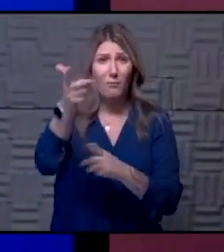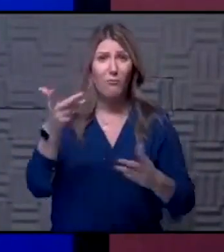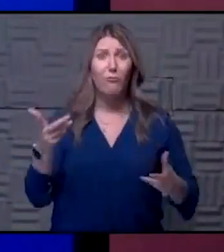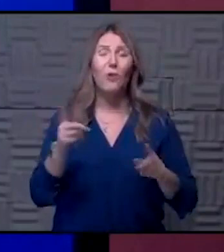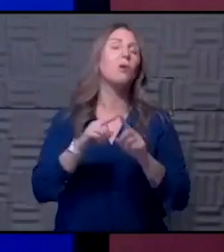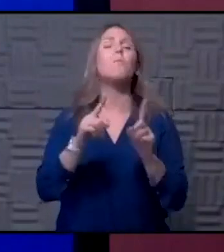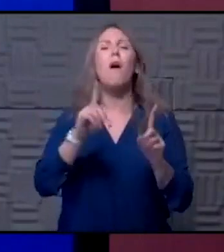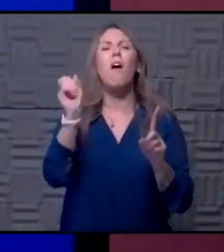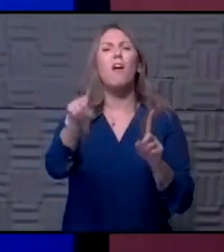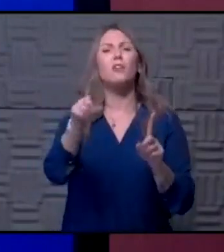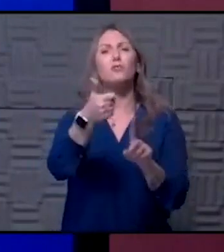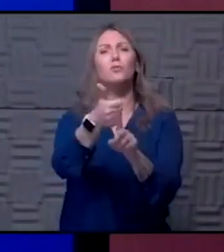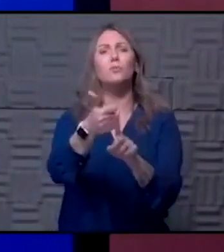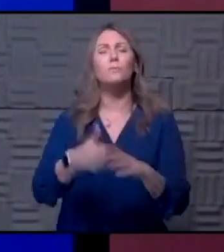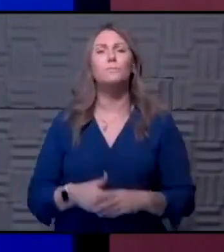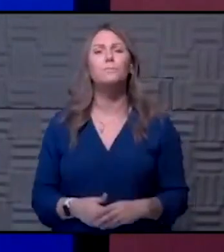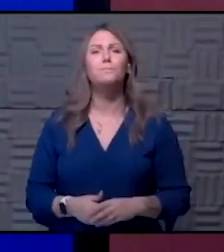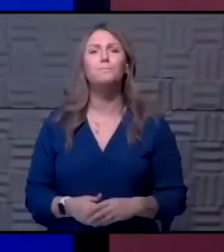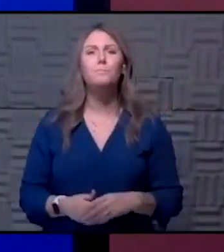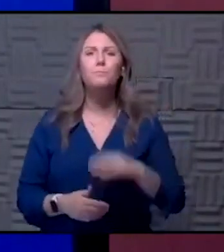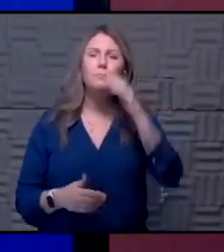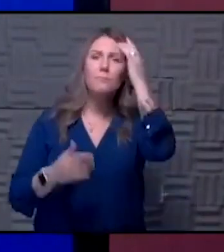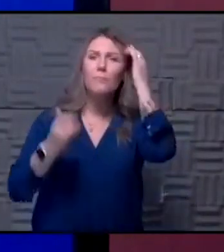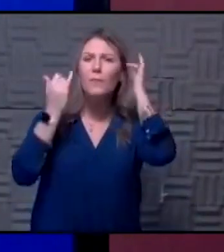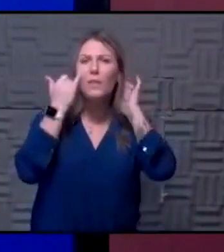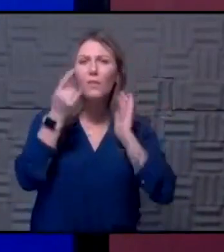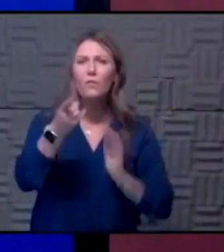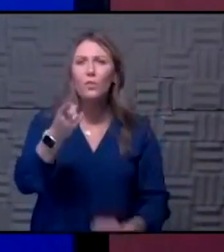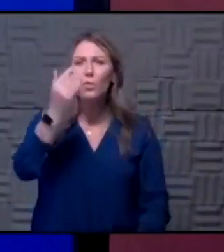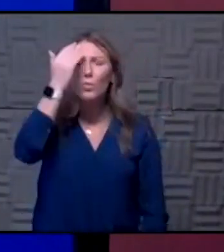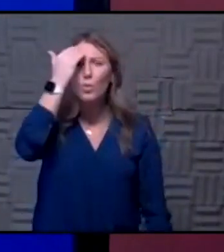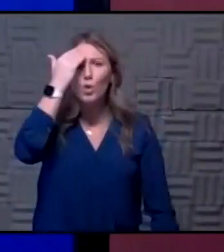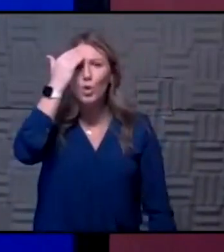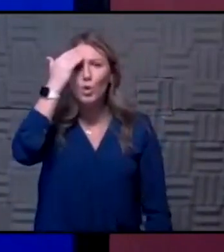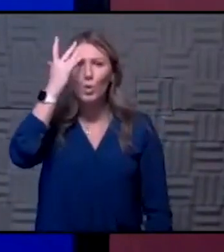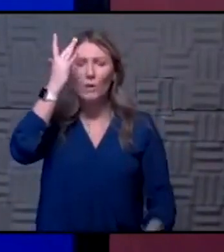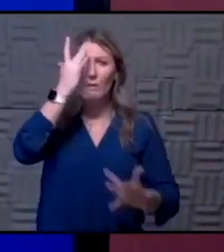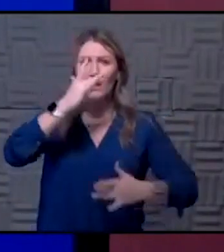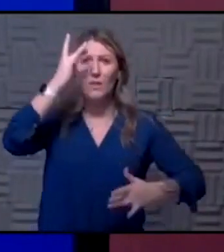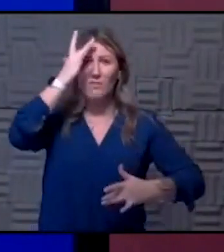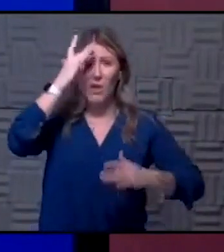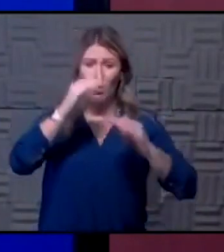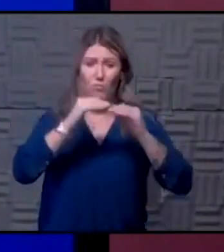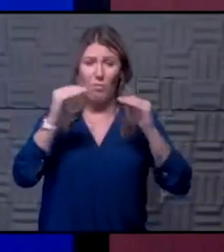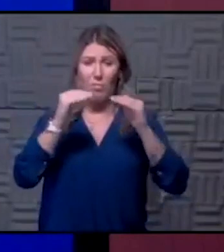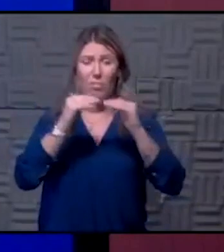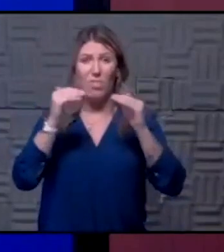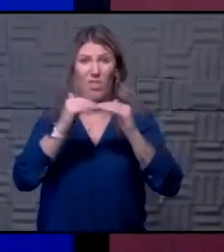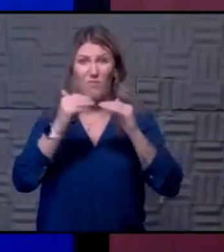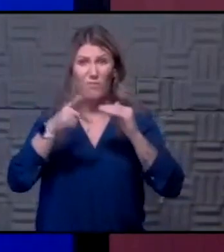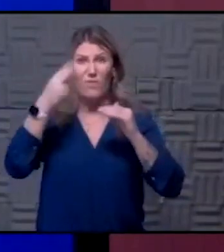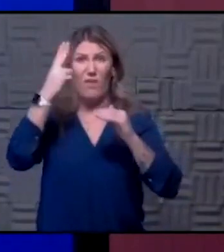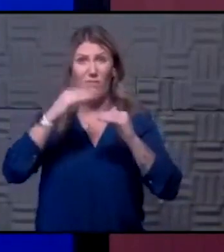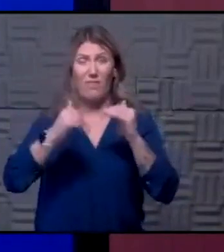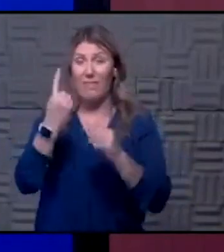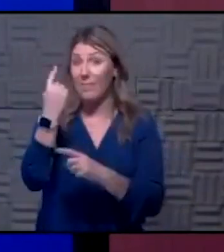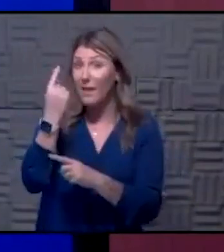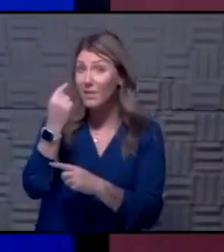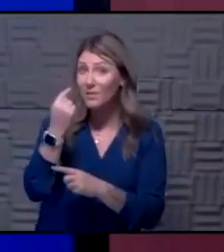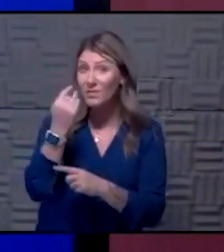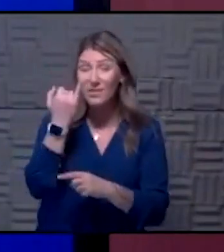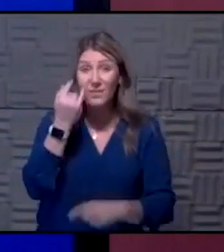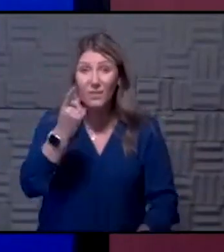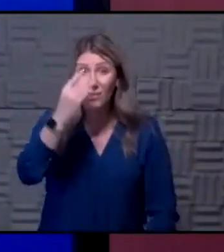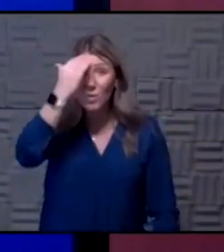this question. If you knew, and remember that the viral levels in the community are much higher now than they were this time last year. If you